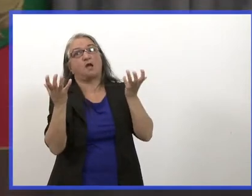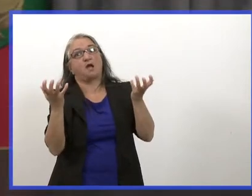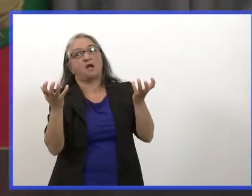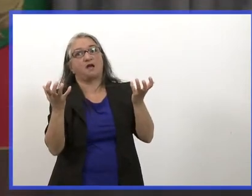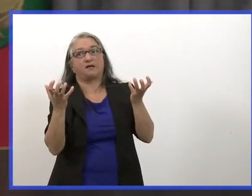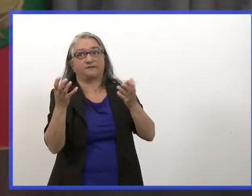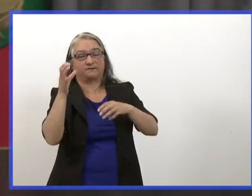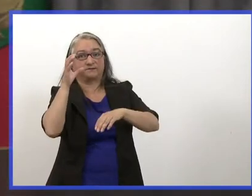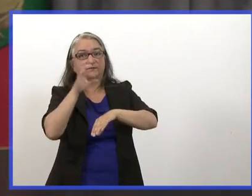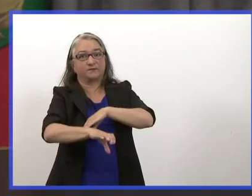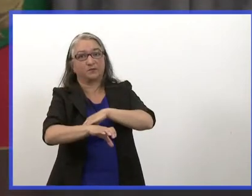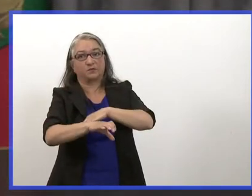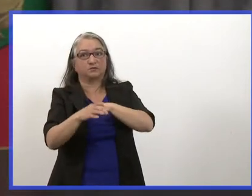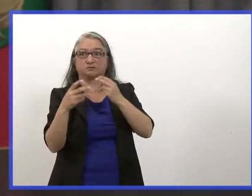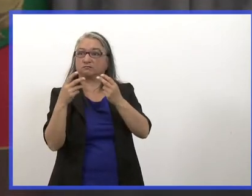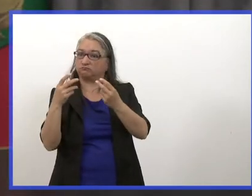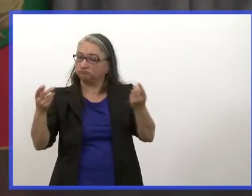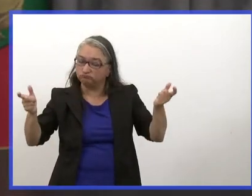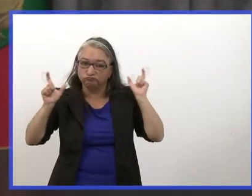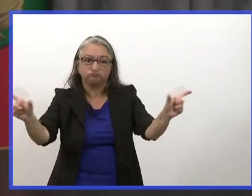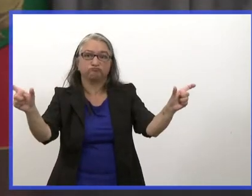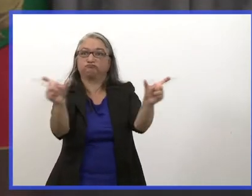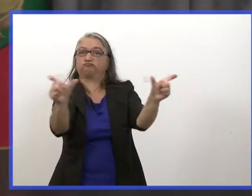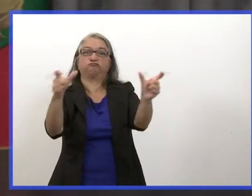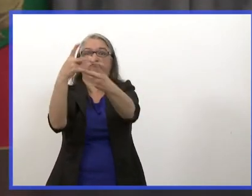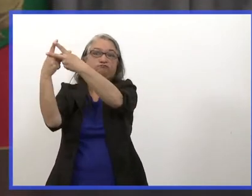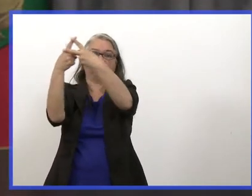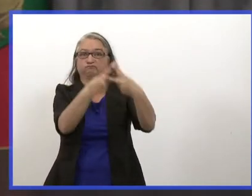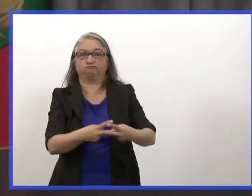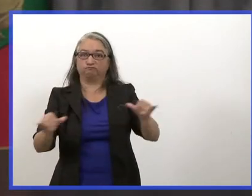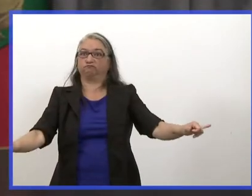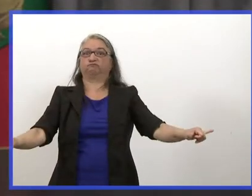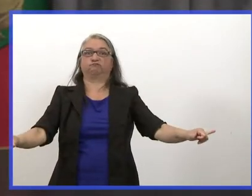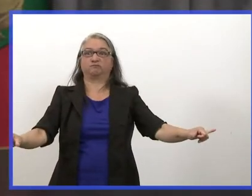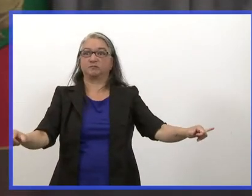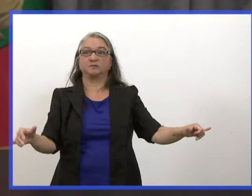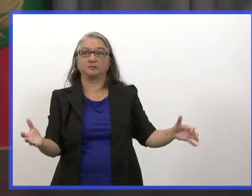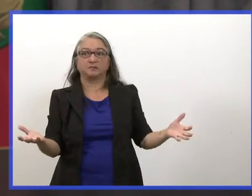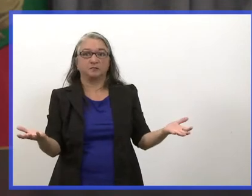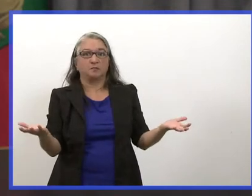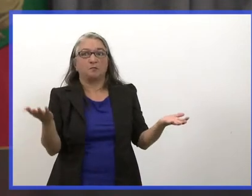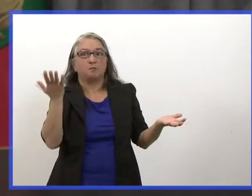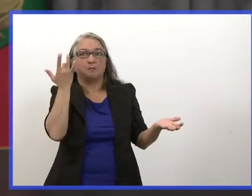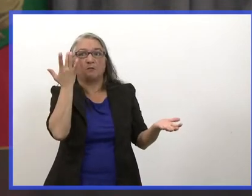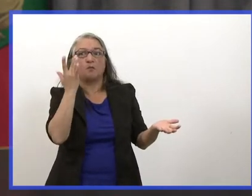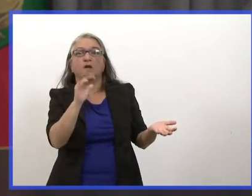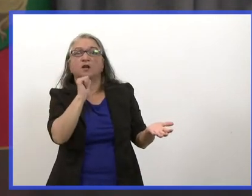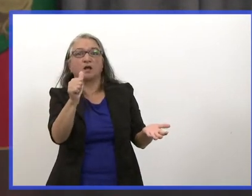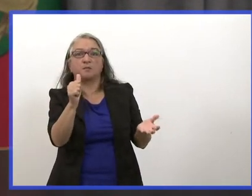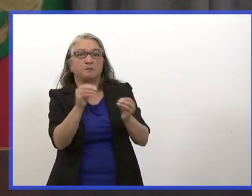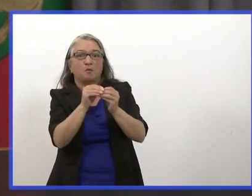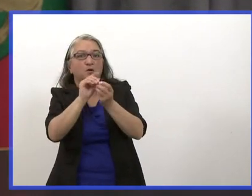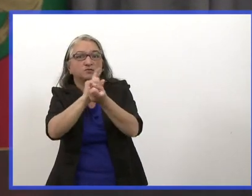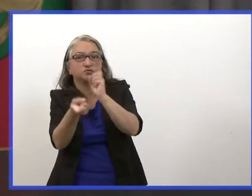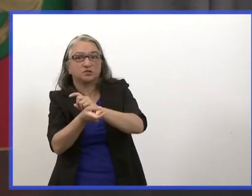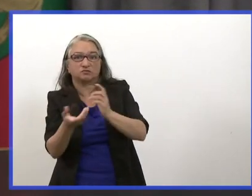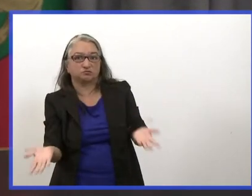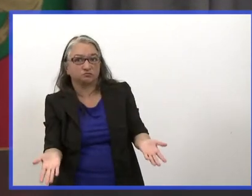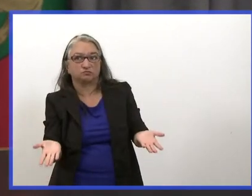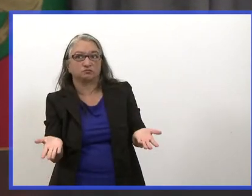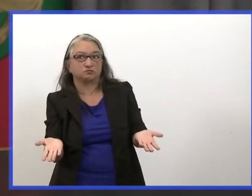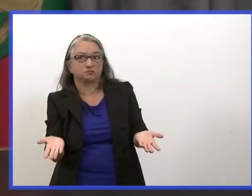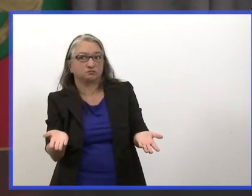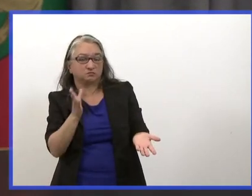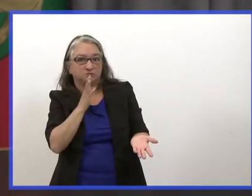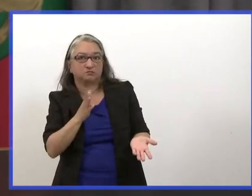So, I mean, I think there's, if we're talking about a lot of change, we're fairly restricted already. There wasn't a lot more to restrict.